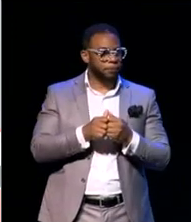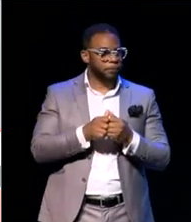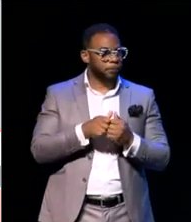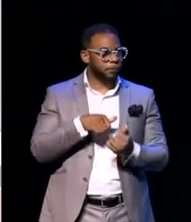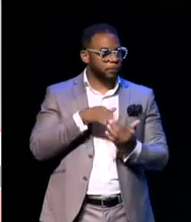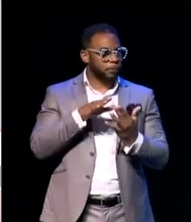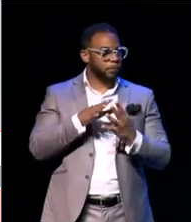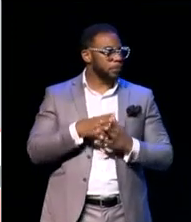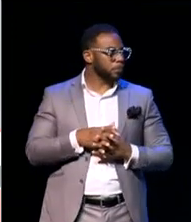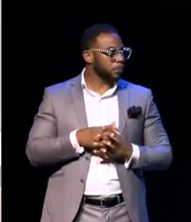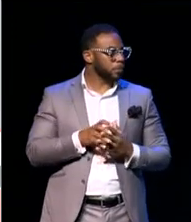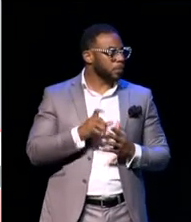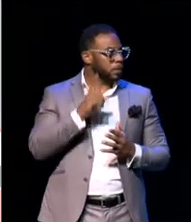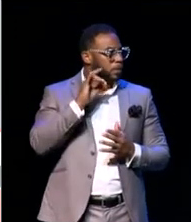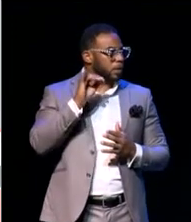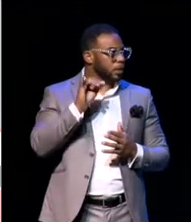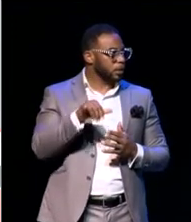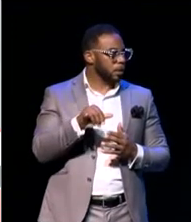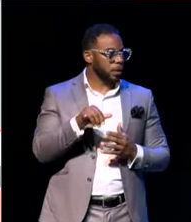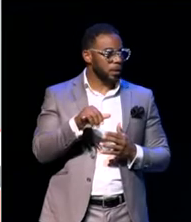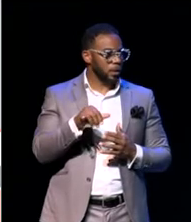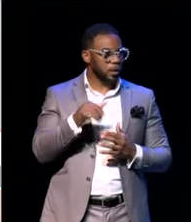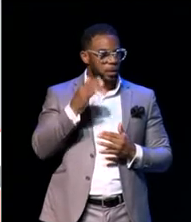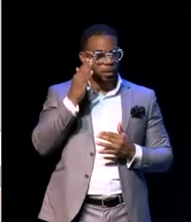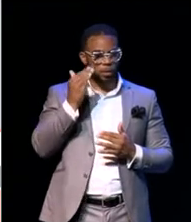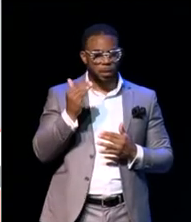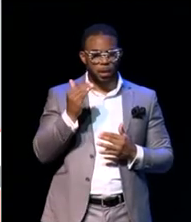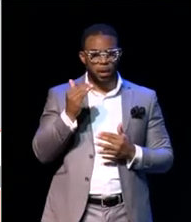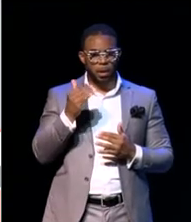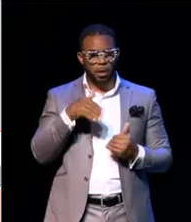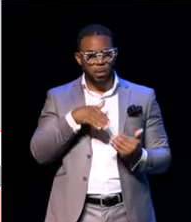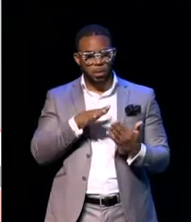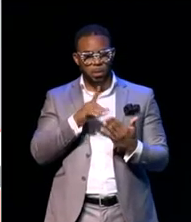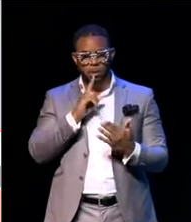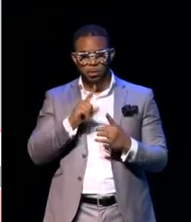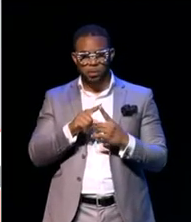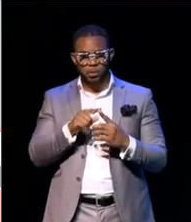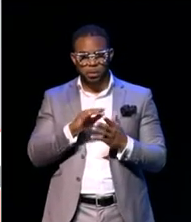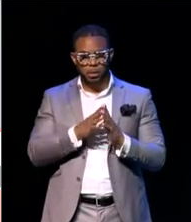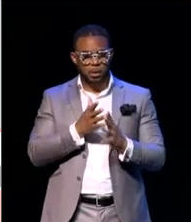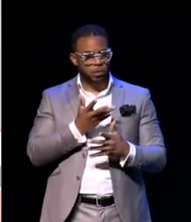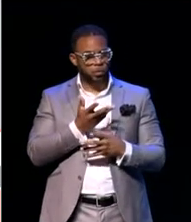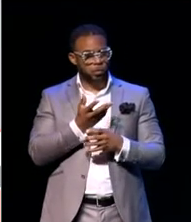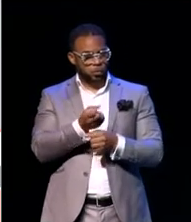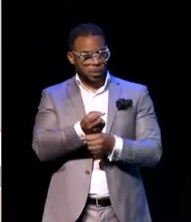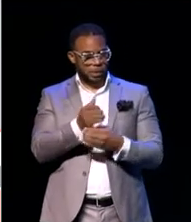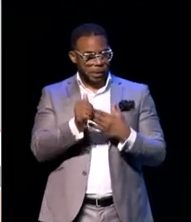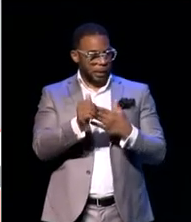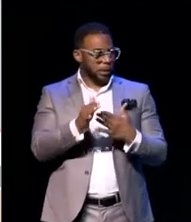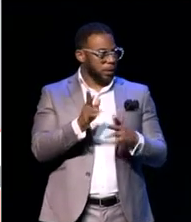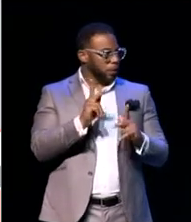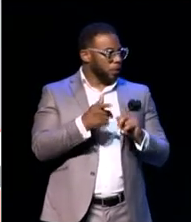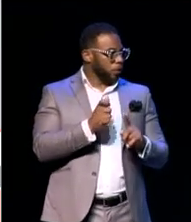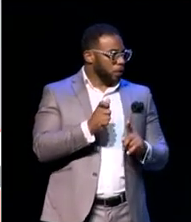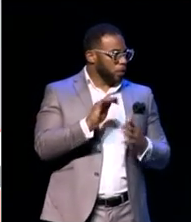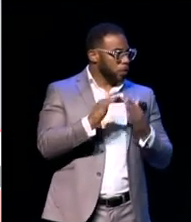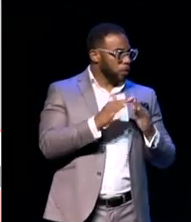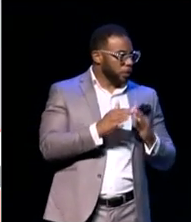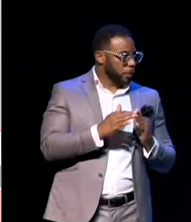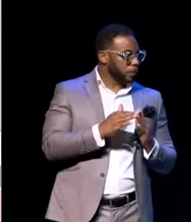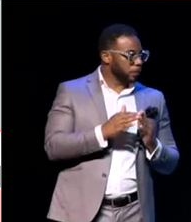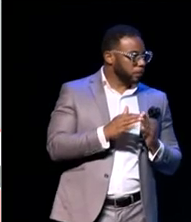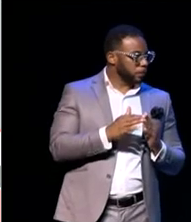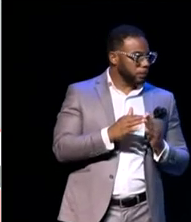front. And I think that's why the approach is to get trusted leaders, people from the